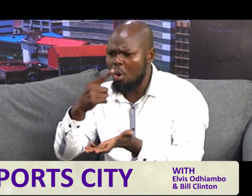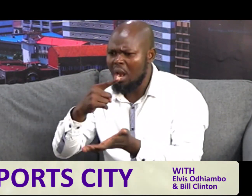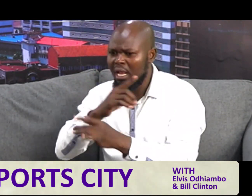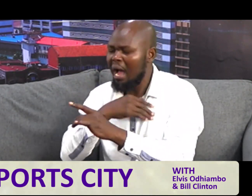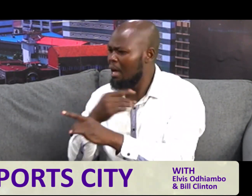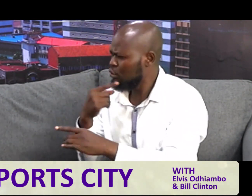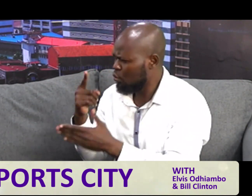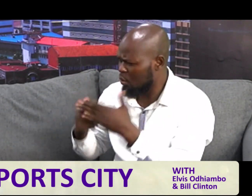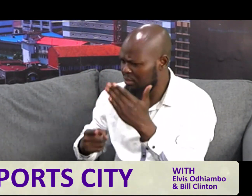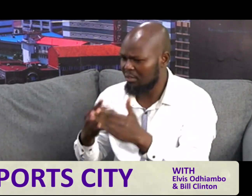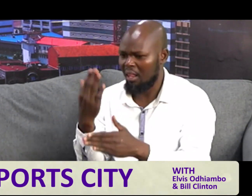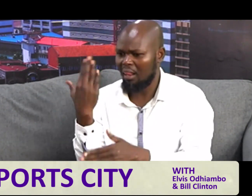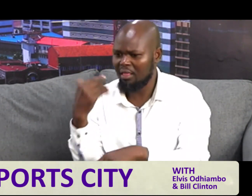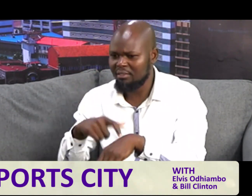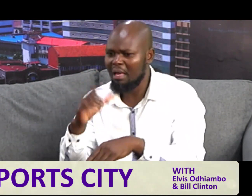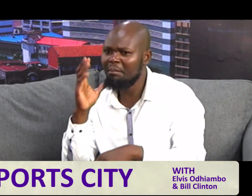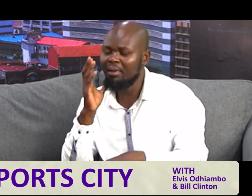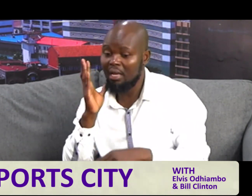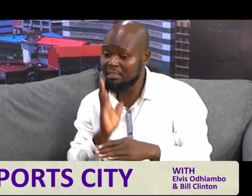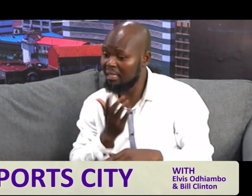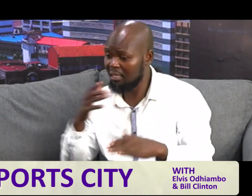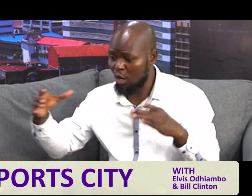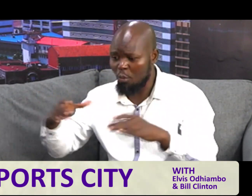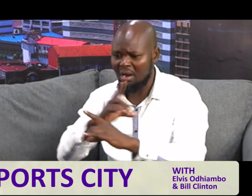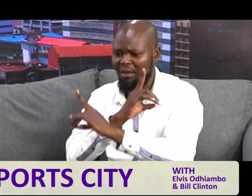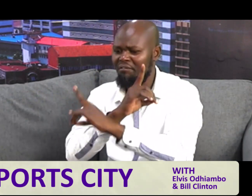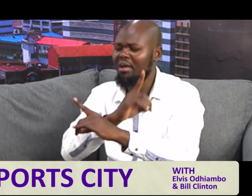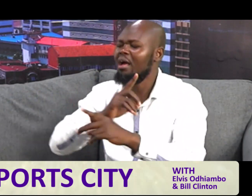bit tensed, and